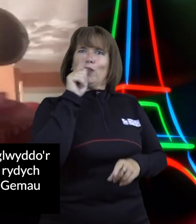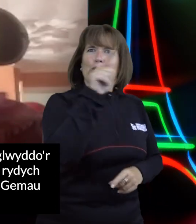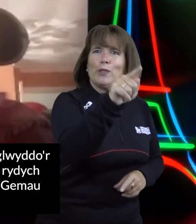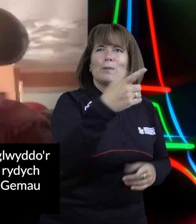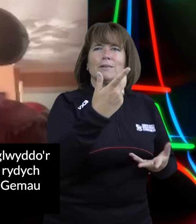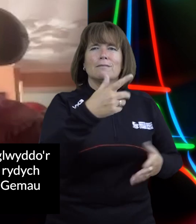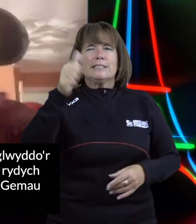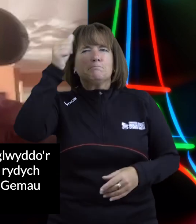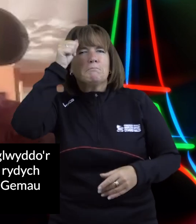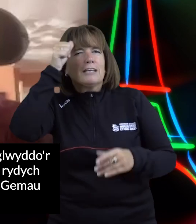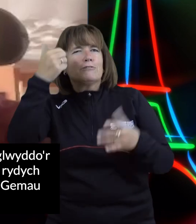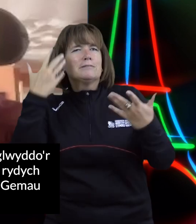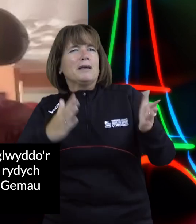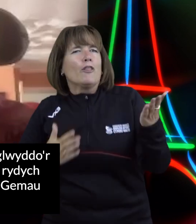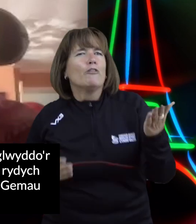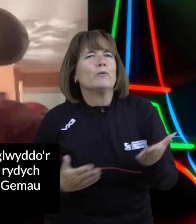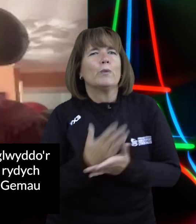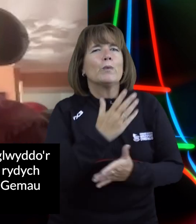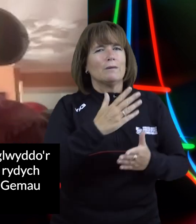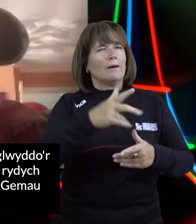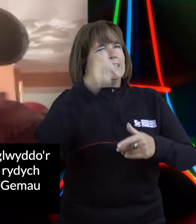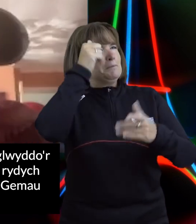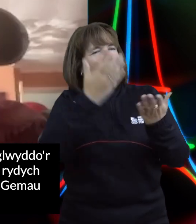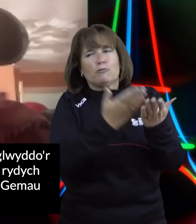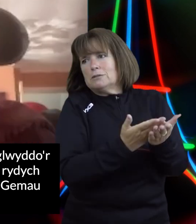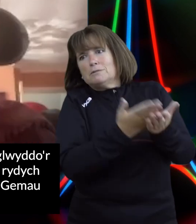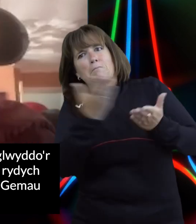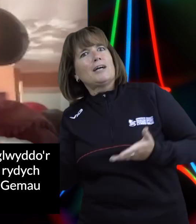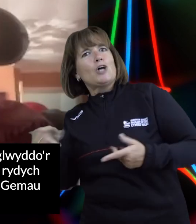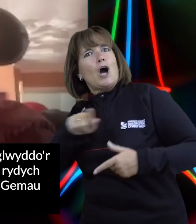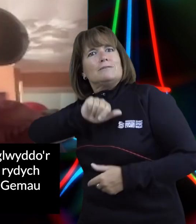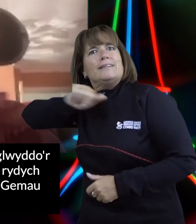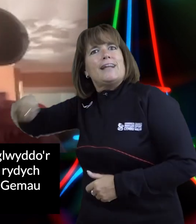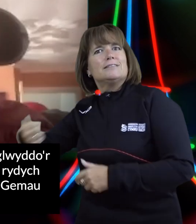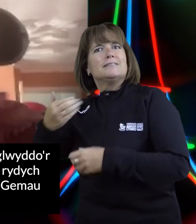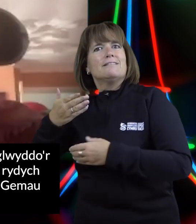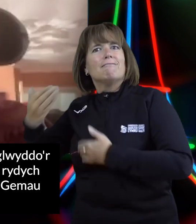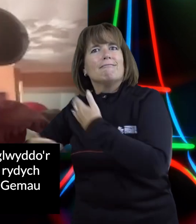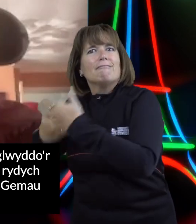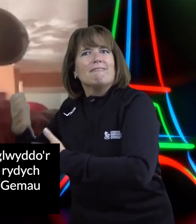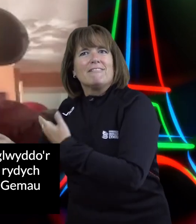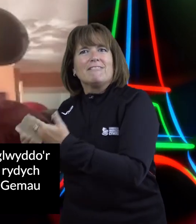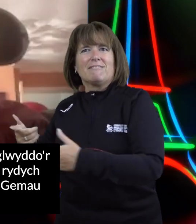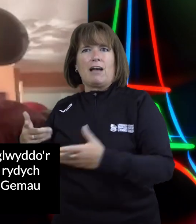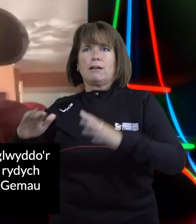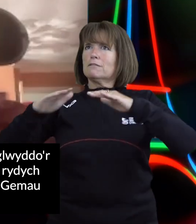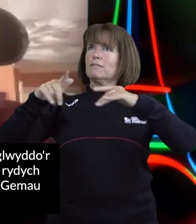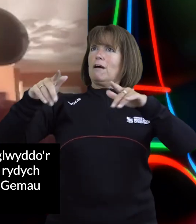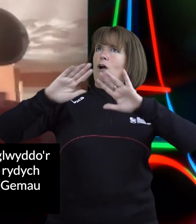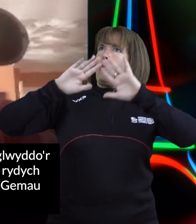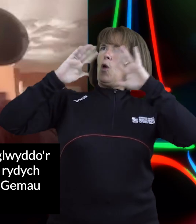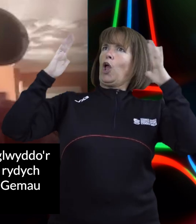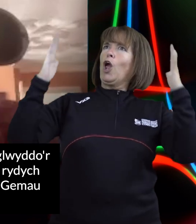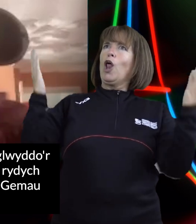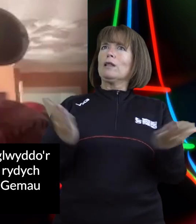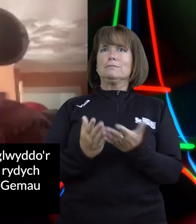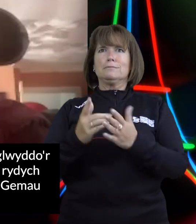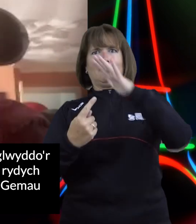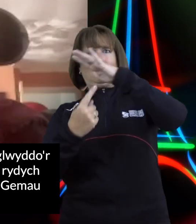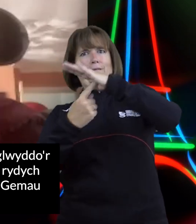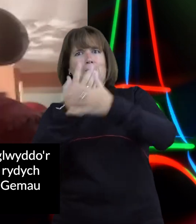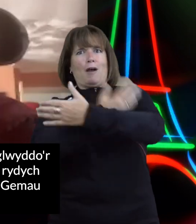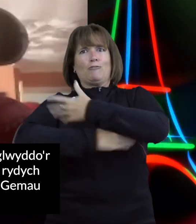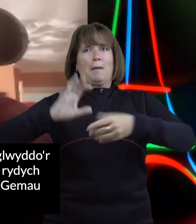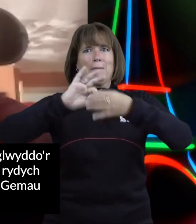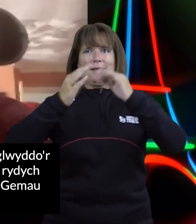you and such an experienced squad to hand down this experience and get her ready for the biggest